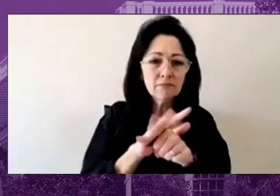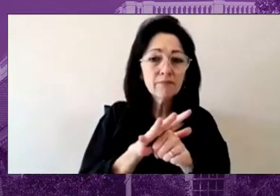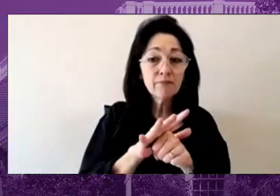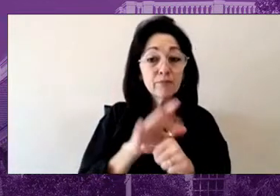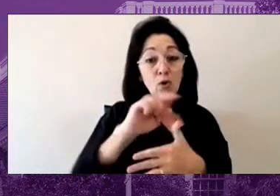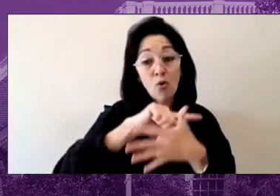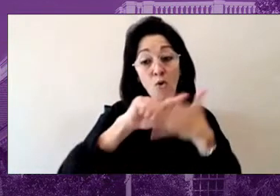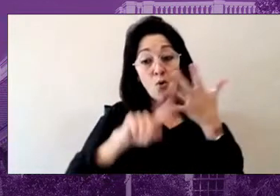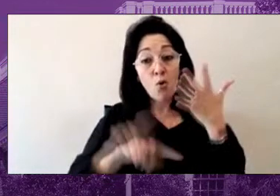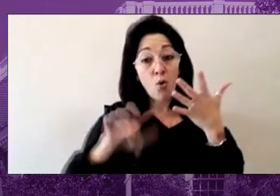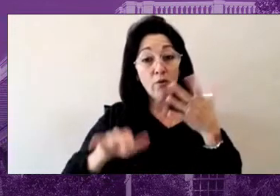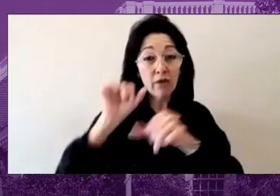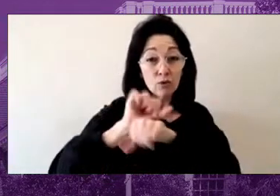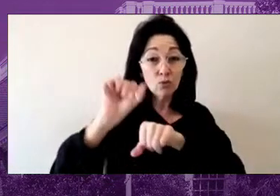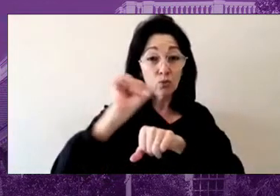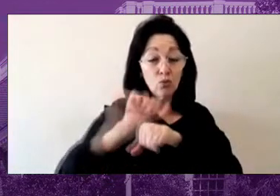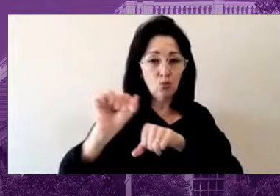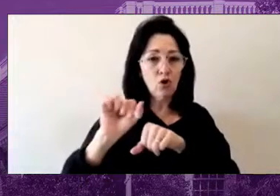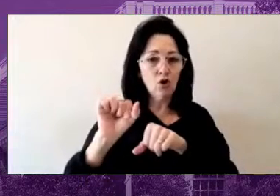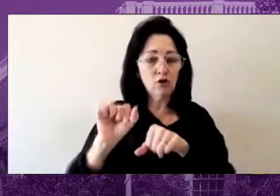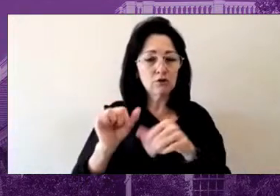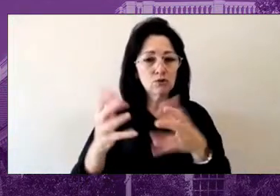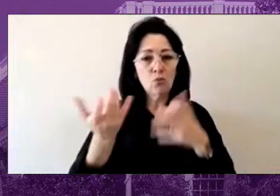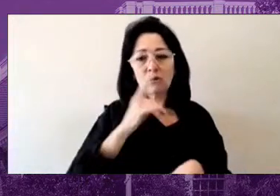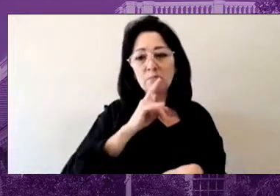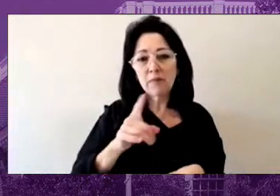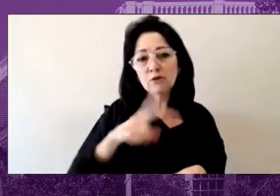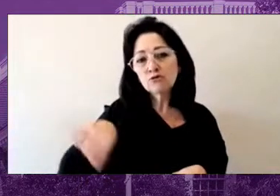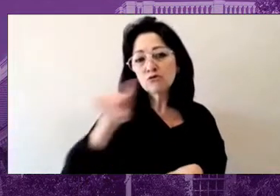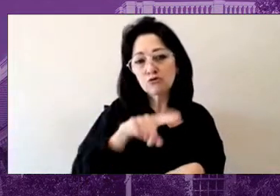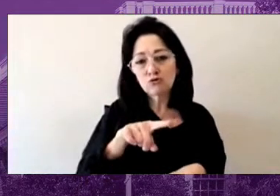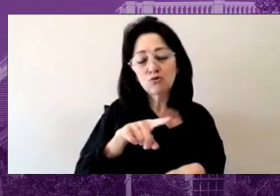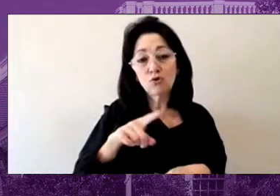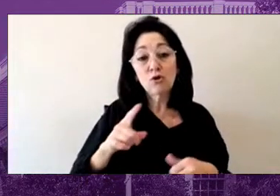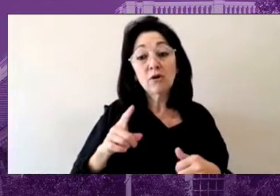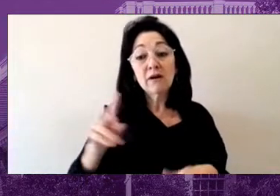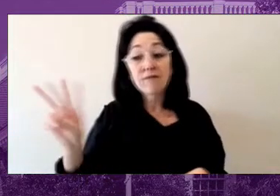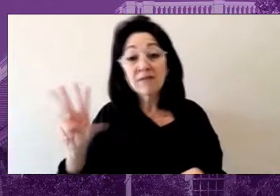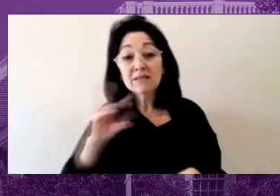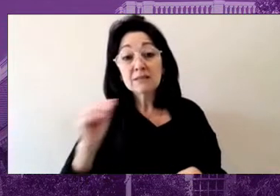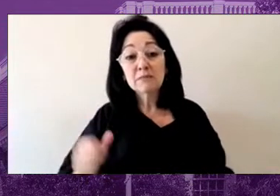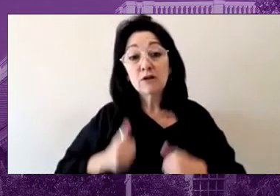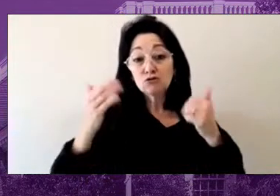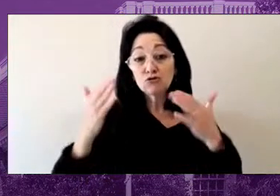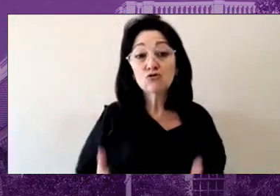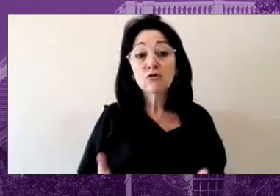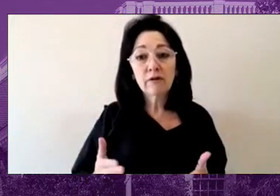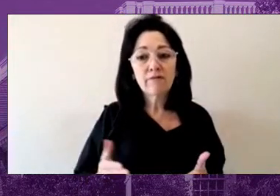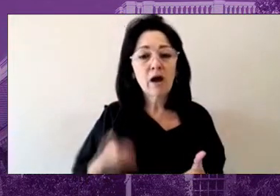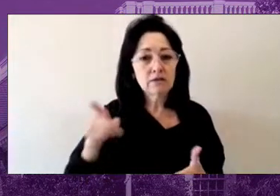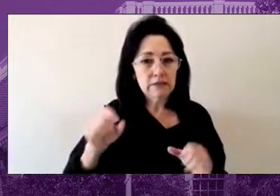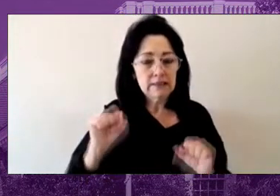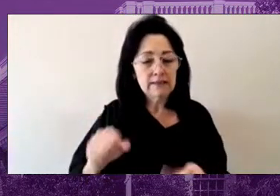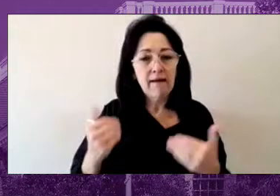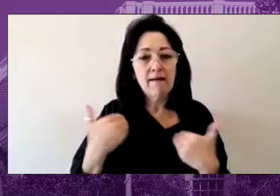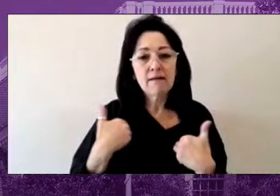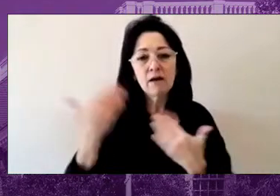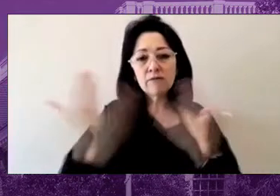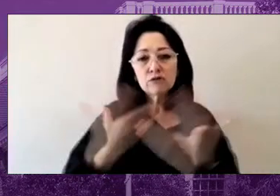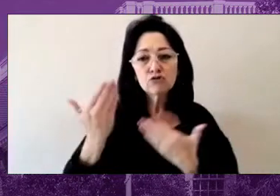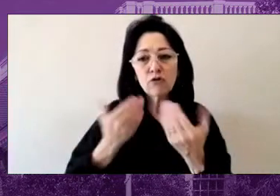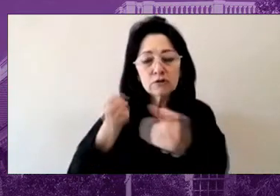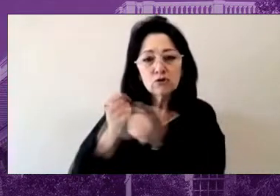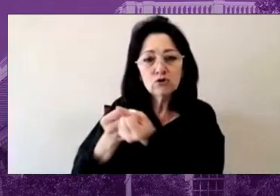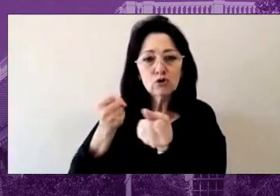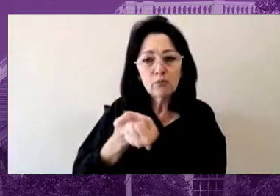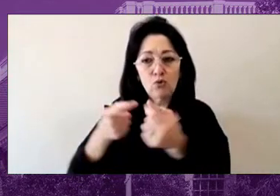were done to ensure that services were accessible to victims and survivors during the middle of a global pandemic. On behalf of the